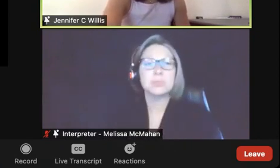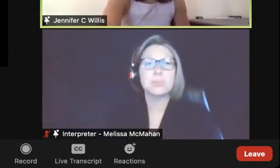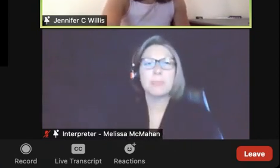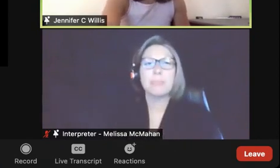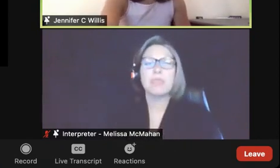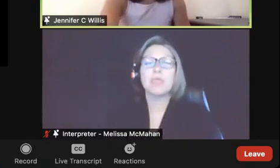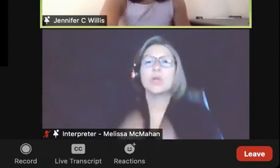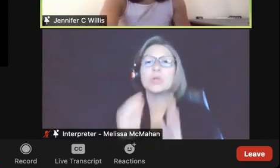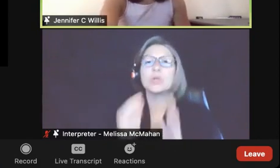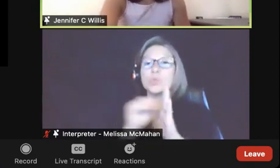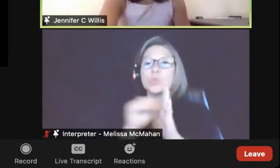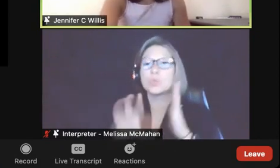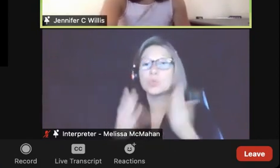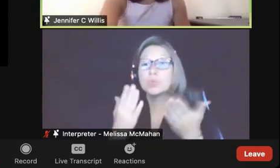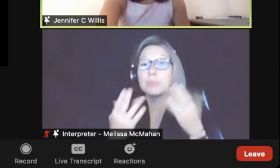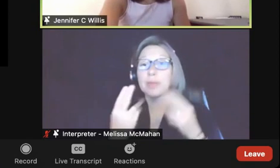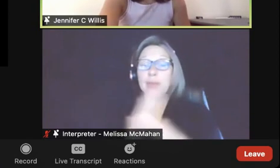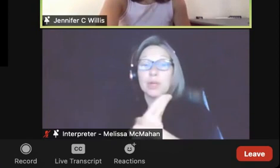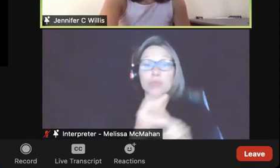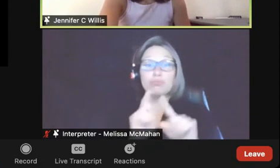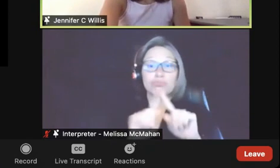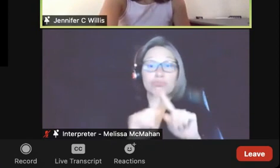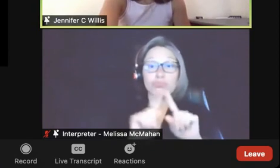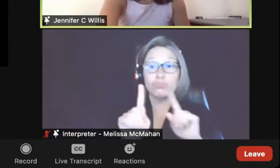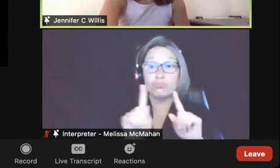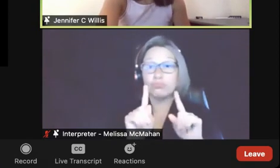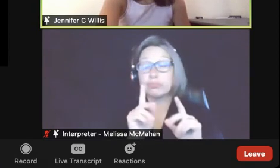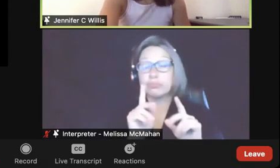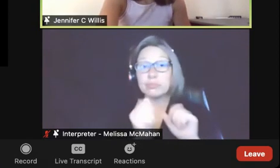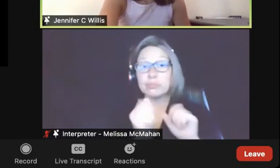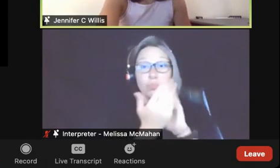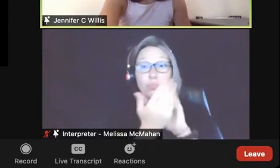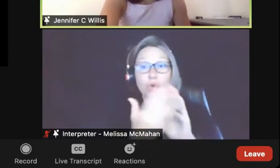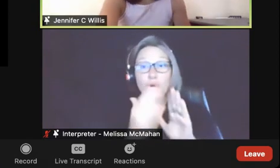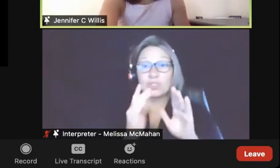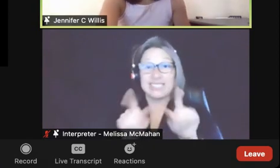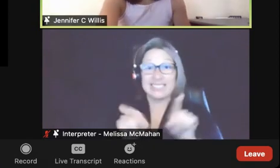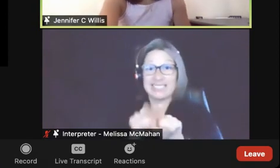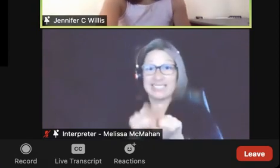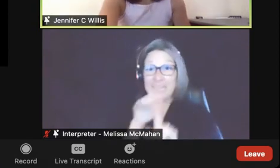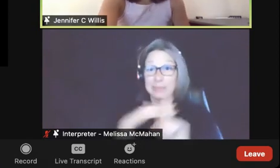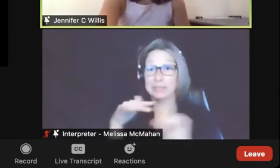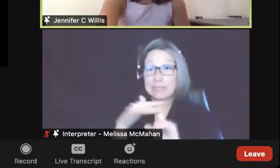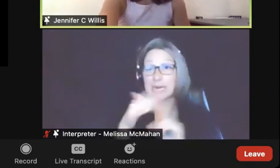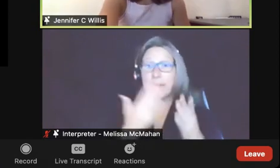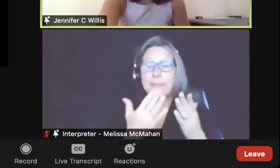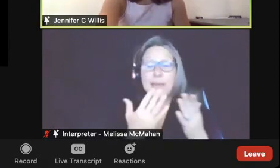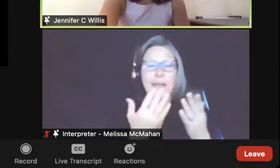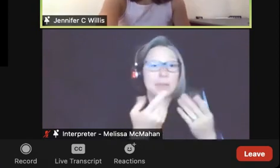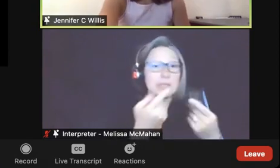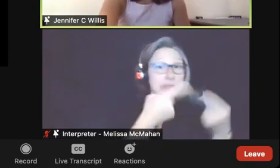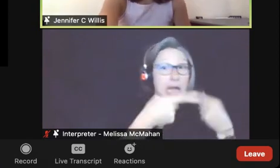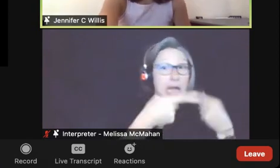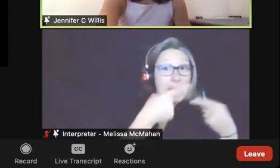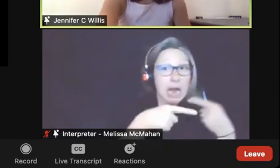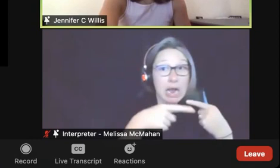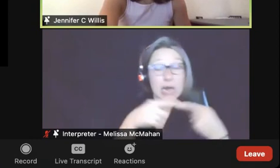Students might use multiple modes within the same setting. Maybe students are using a few signs as well as a speech generating